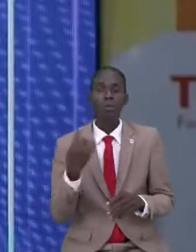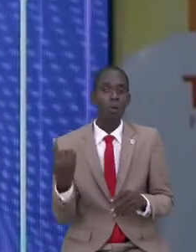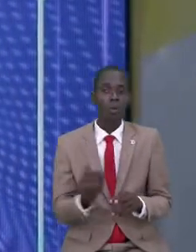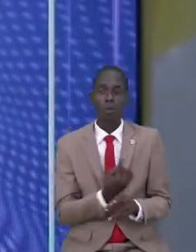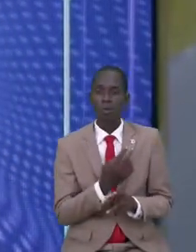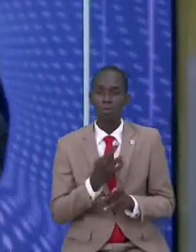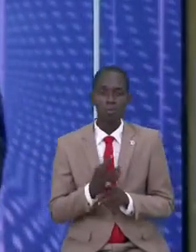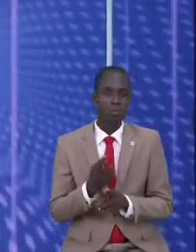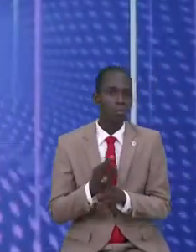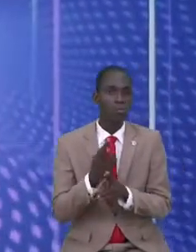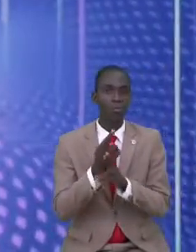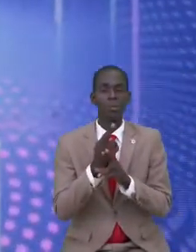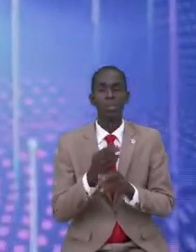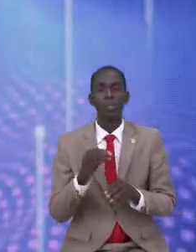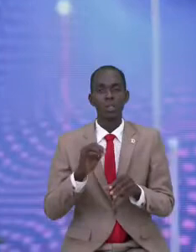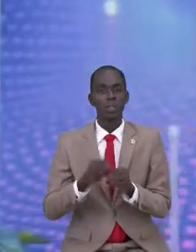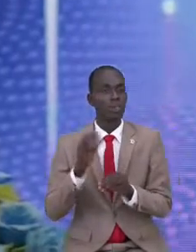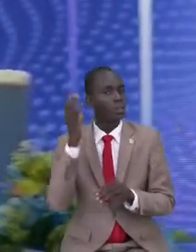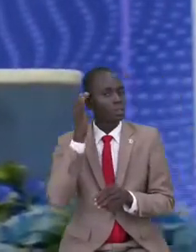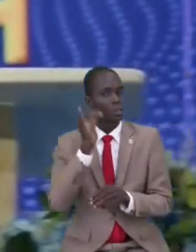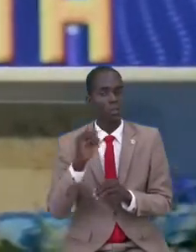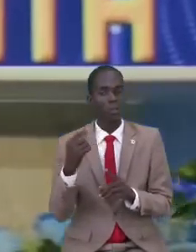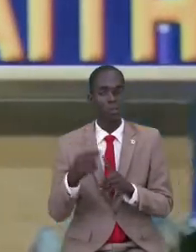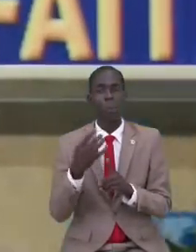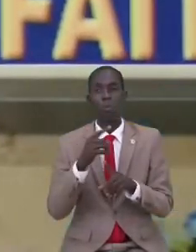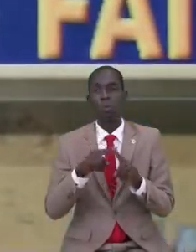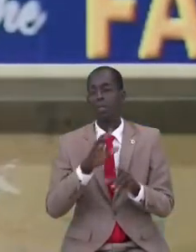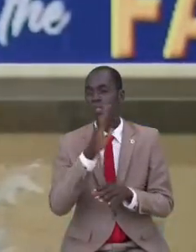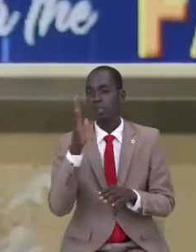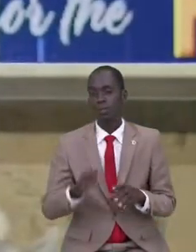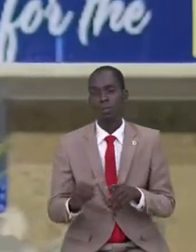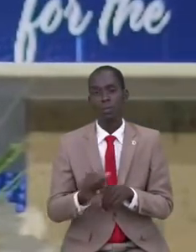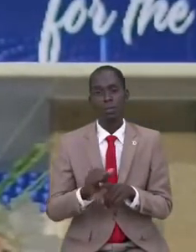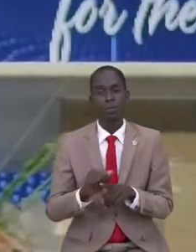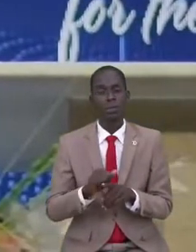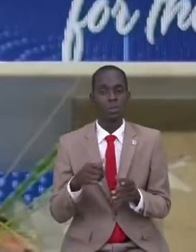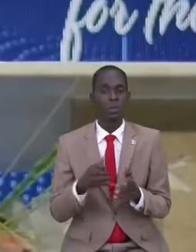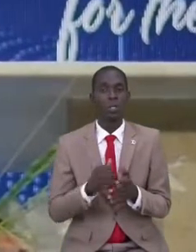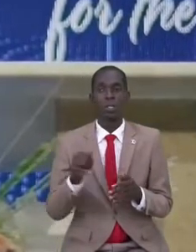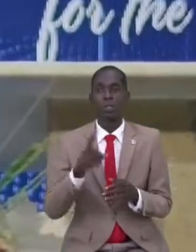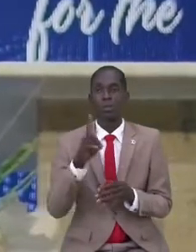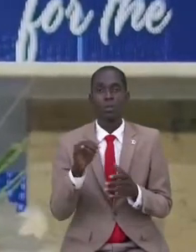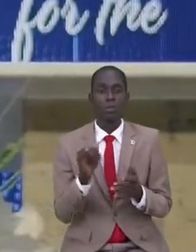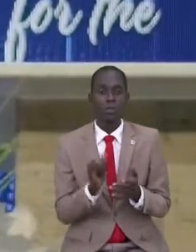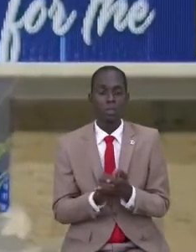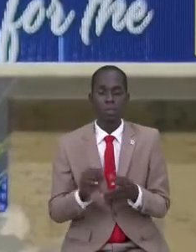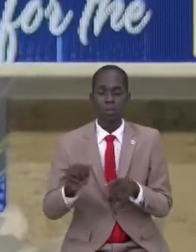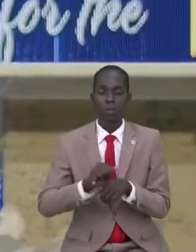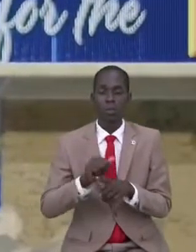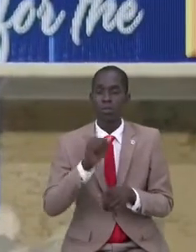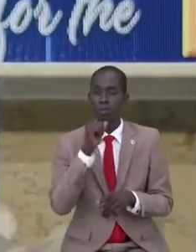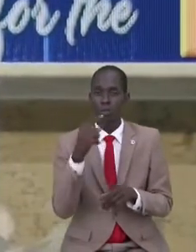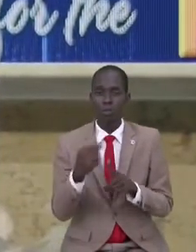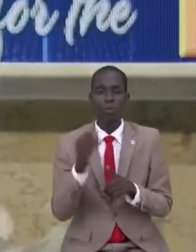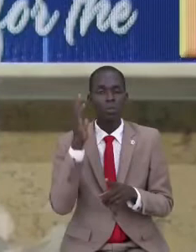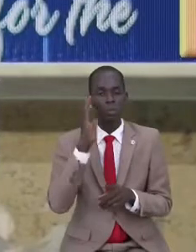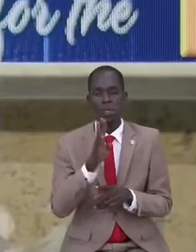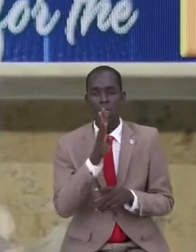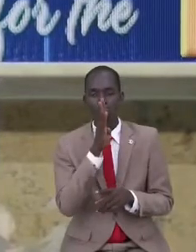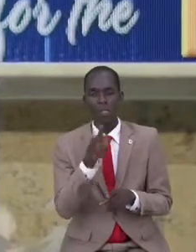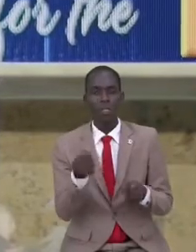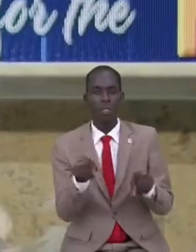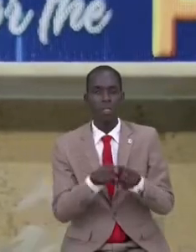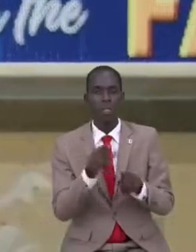word, but he doesn't do. Everyone that doeth not shall be likened unto a foolish